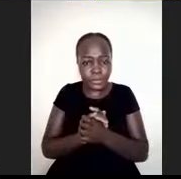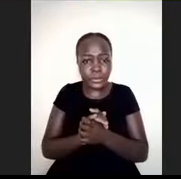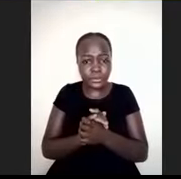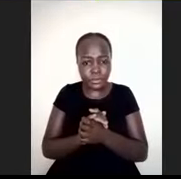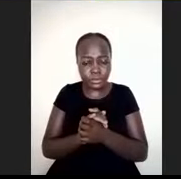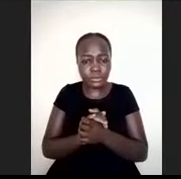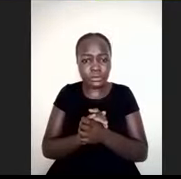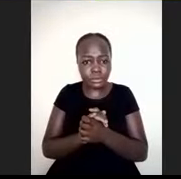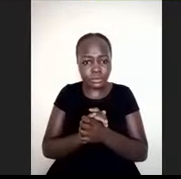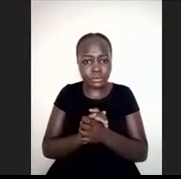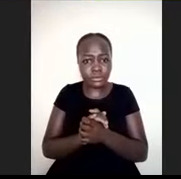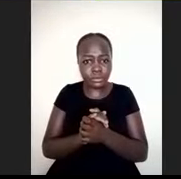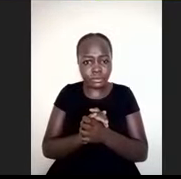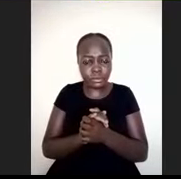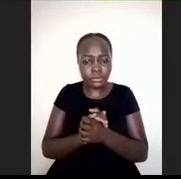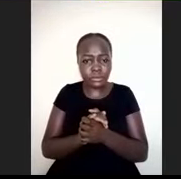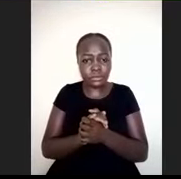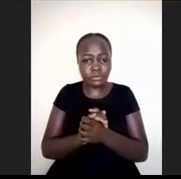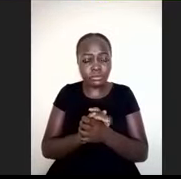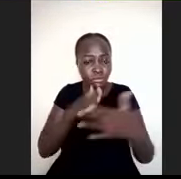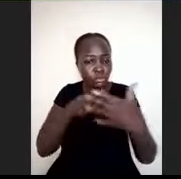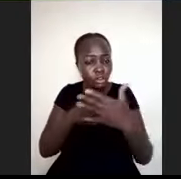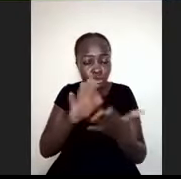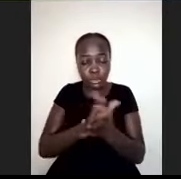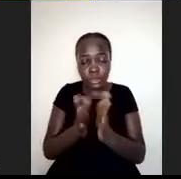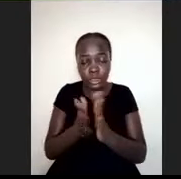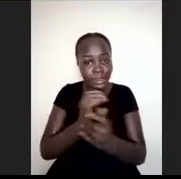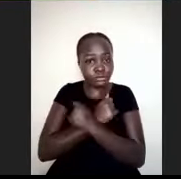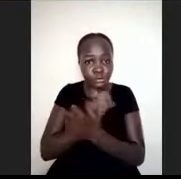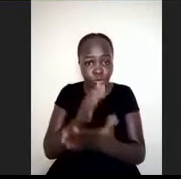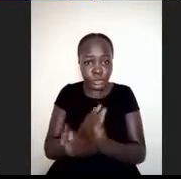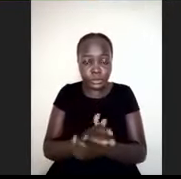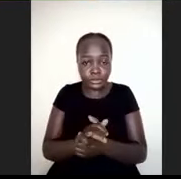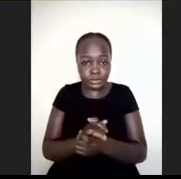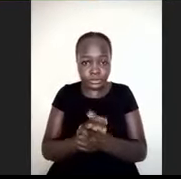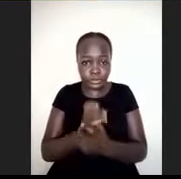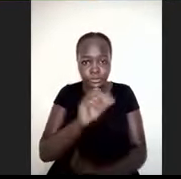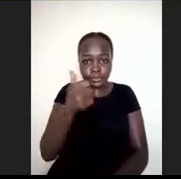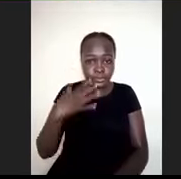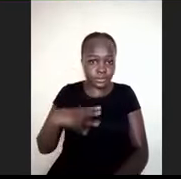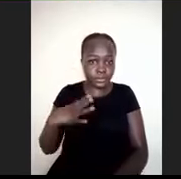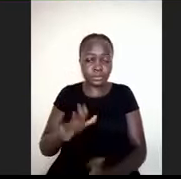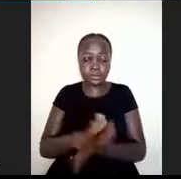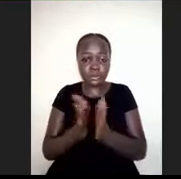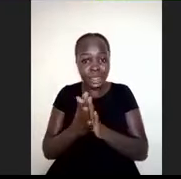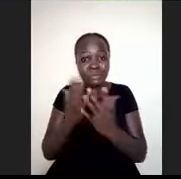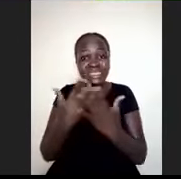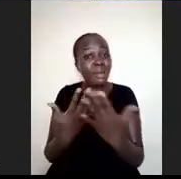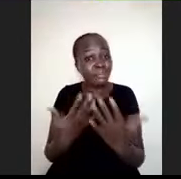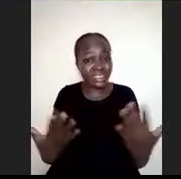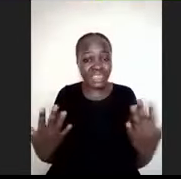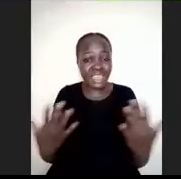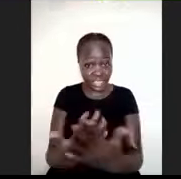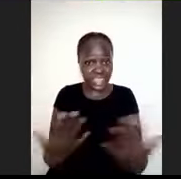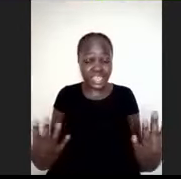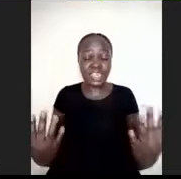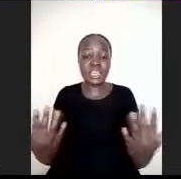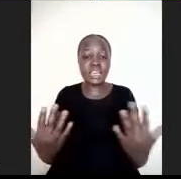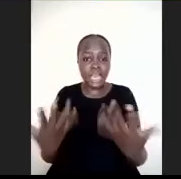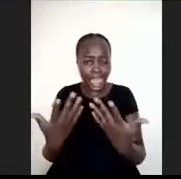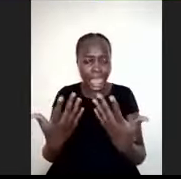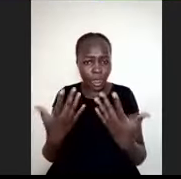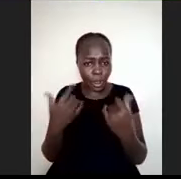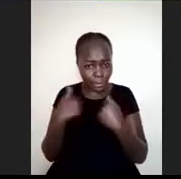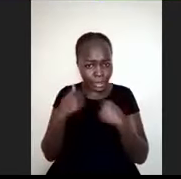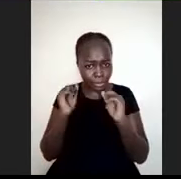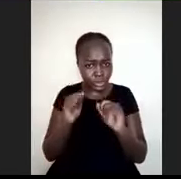it ceases completely to be love. The other person becomes an object. How can I get to the end of